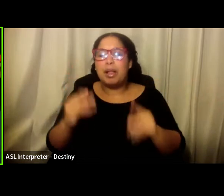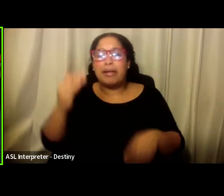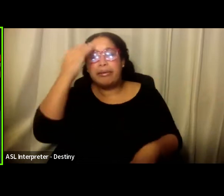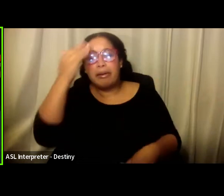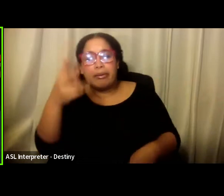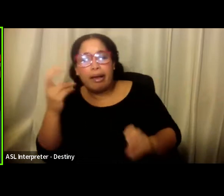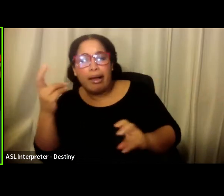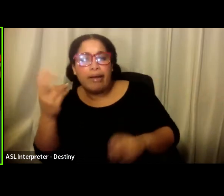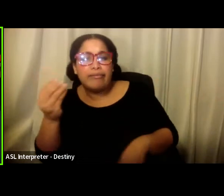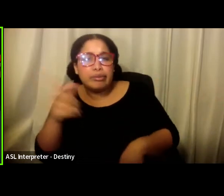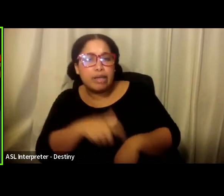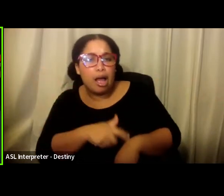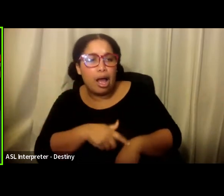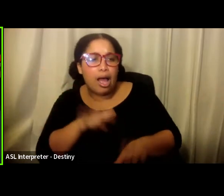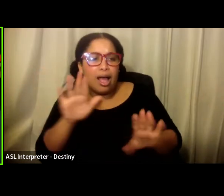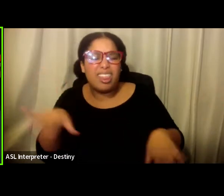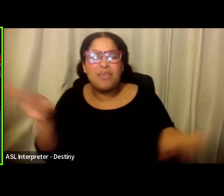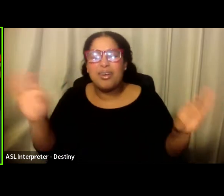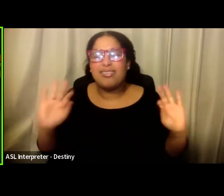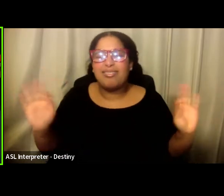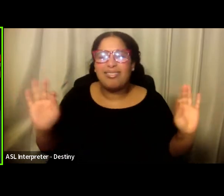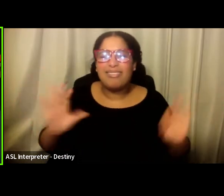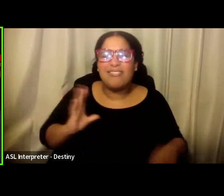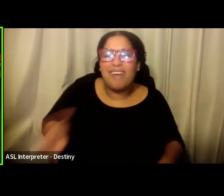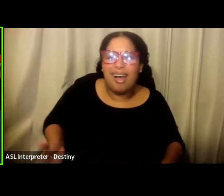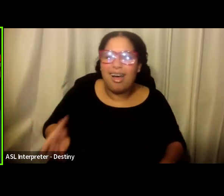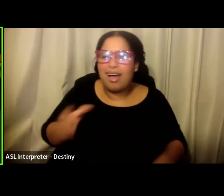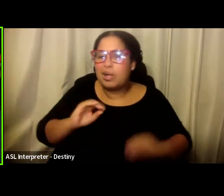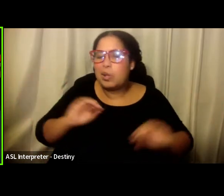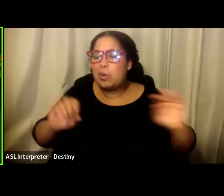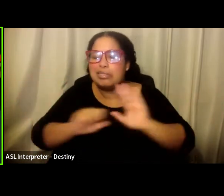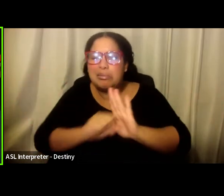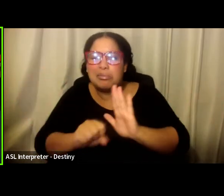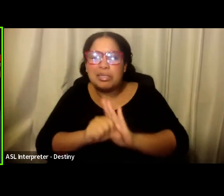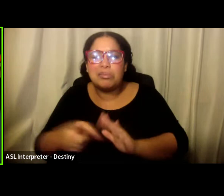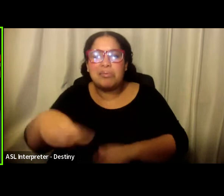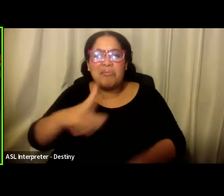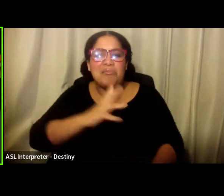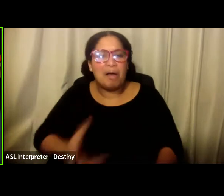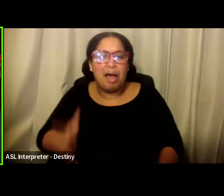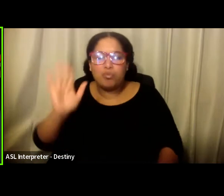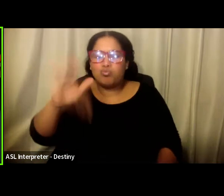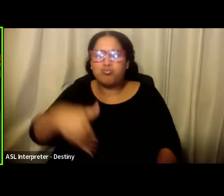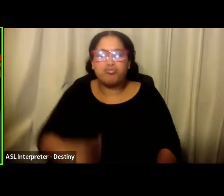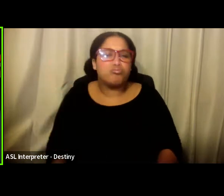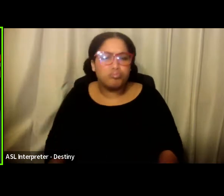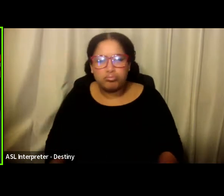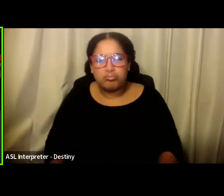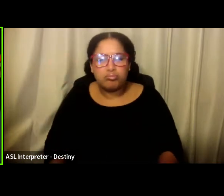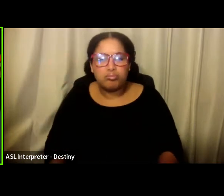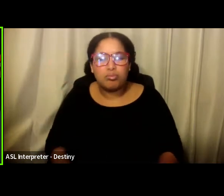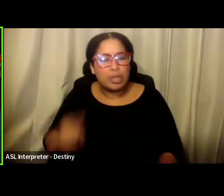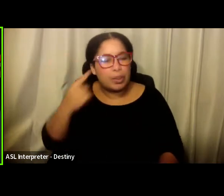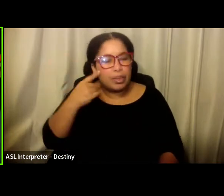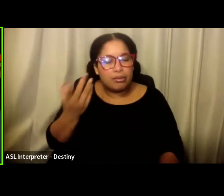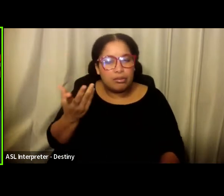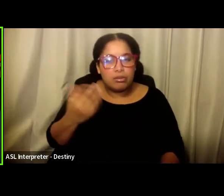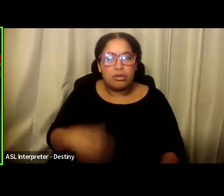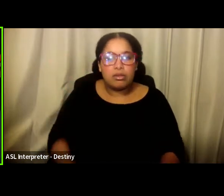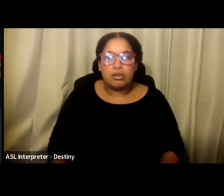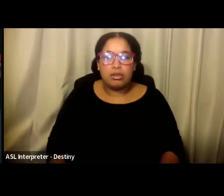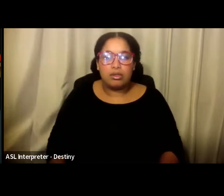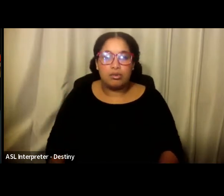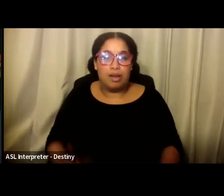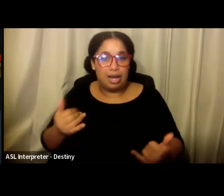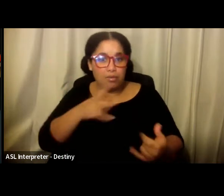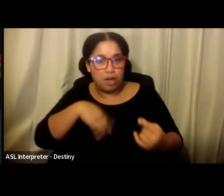they got it a couple of times and they were fine. They didn't have any symptoms and they were fine. And Yeah, I mean, I think the way I'm